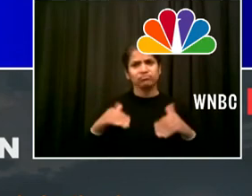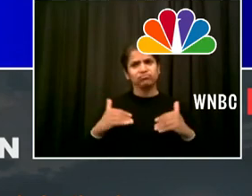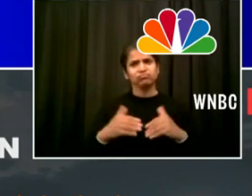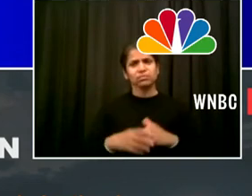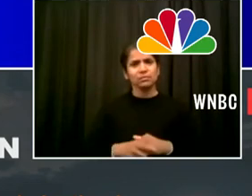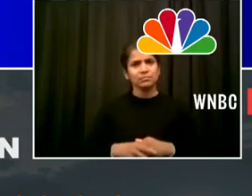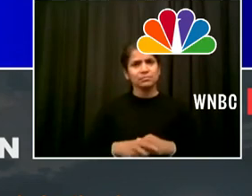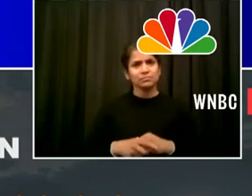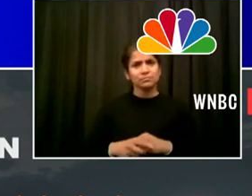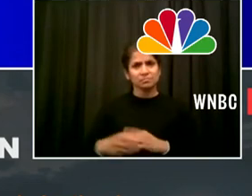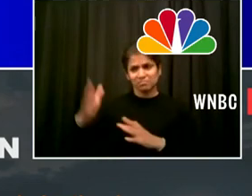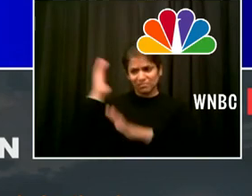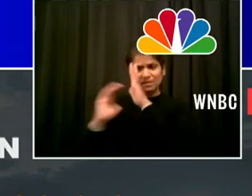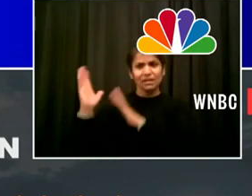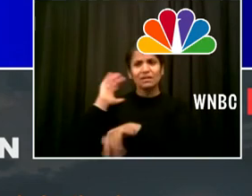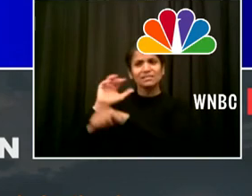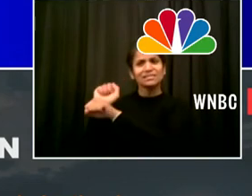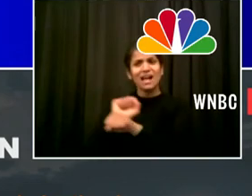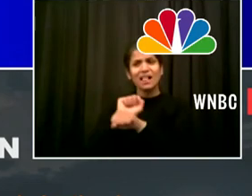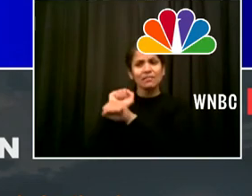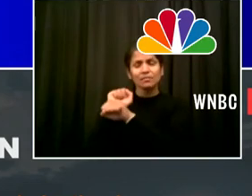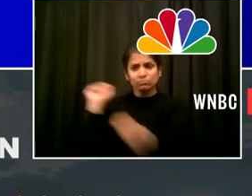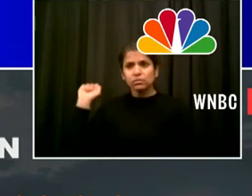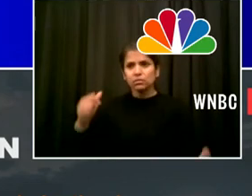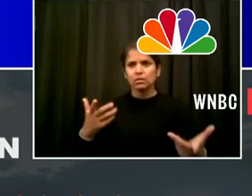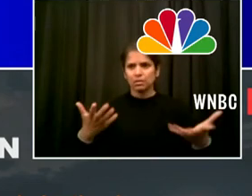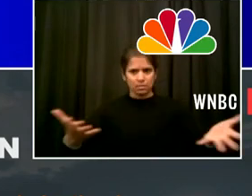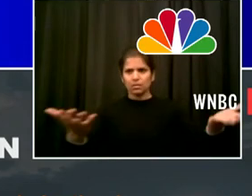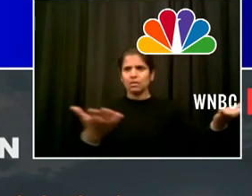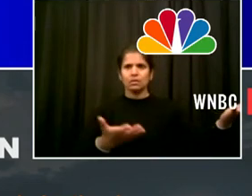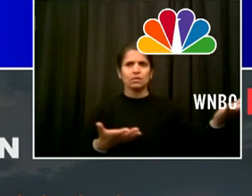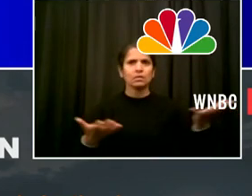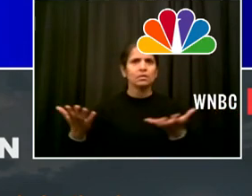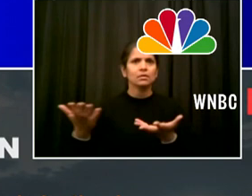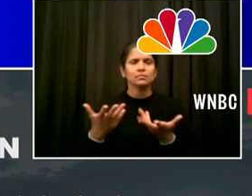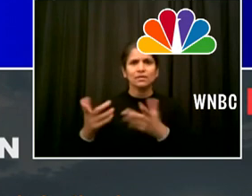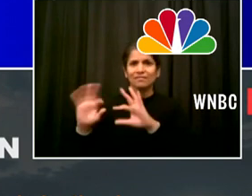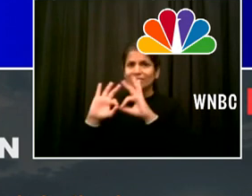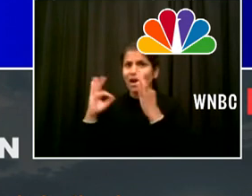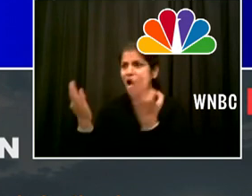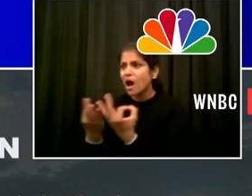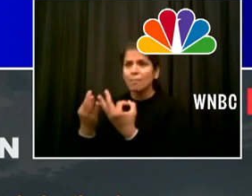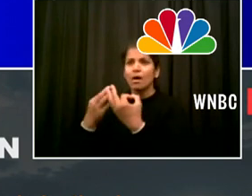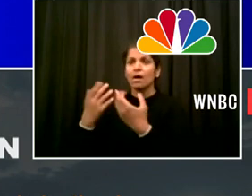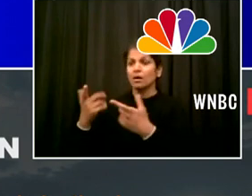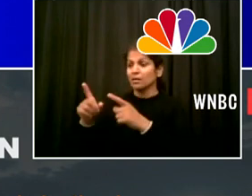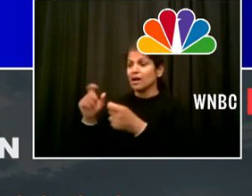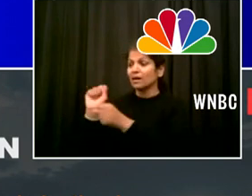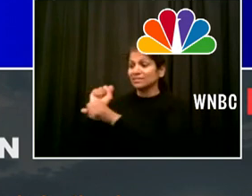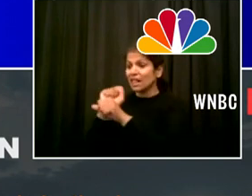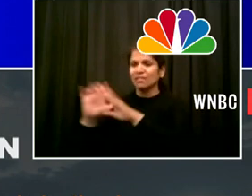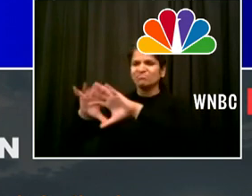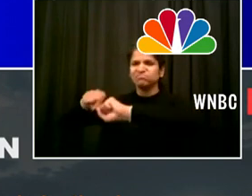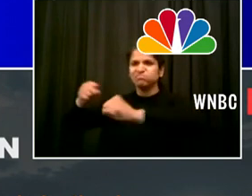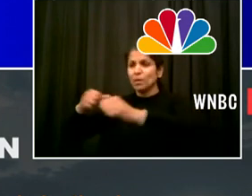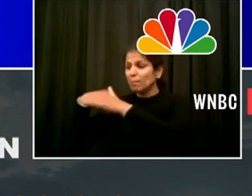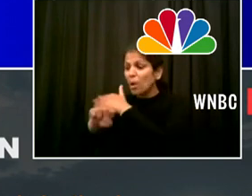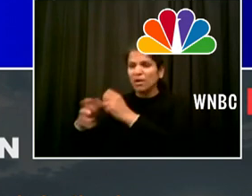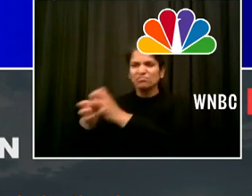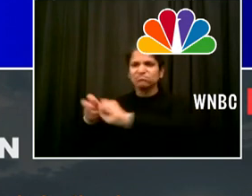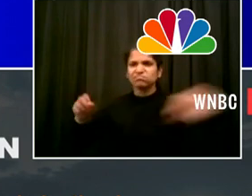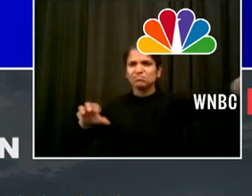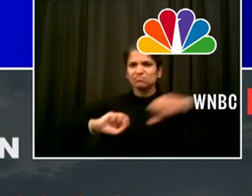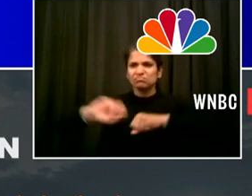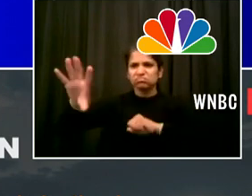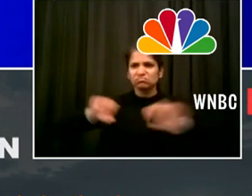From the parade of humiliations that declare we are worthless human beings to the systems that thwart the ability to accumulate wealth.